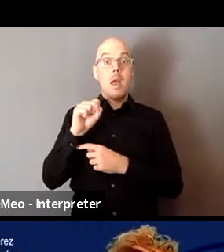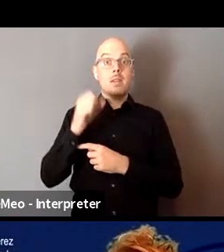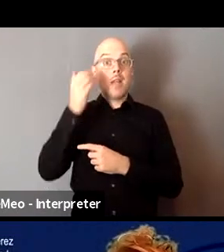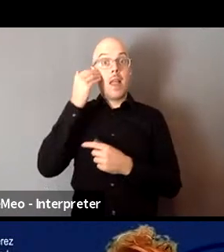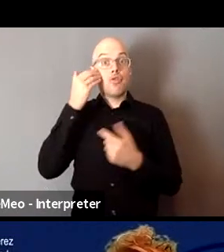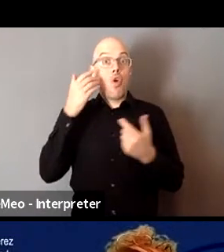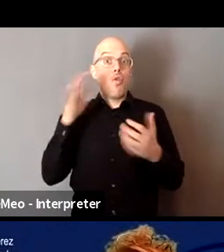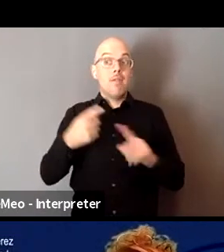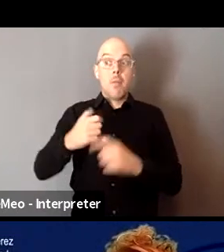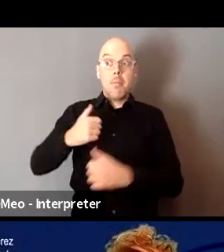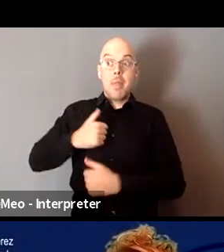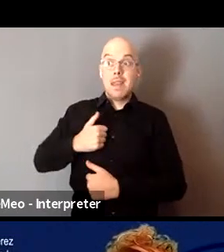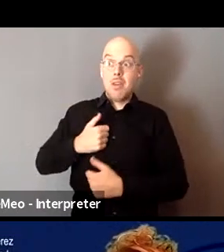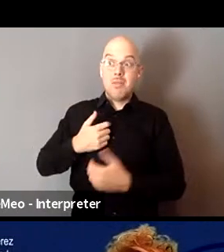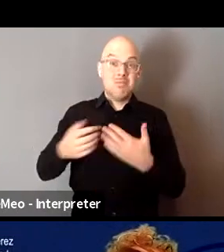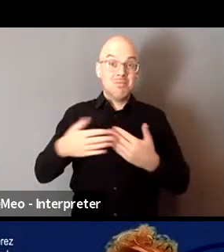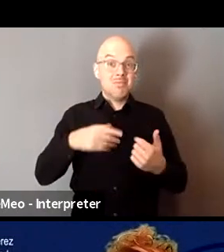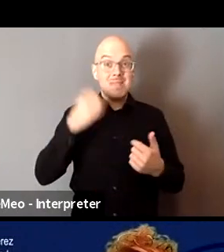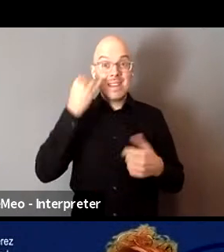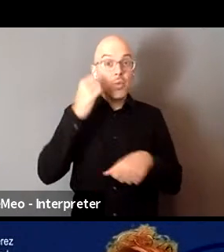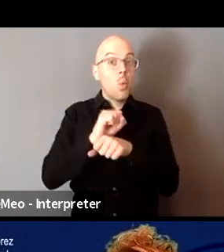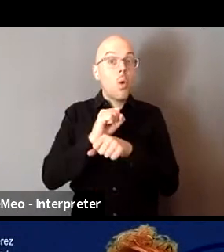forward controller, if you're,